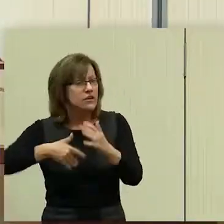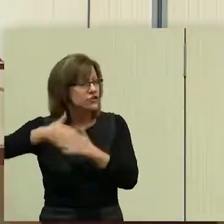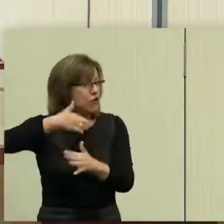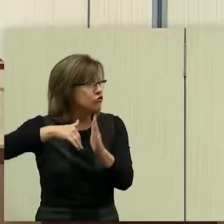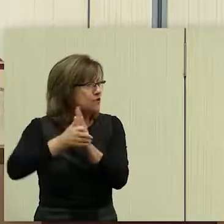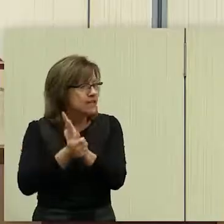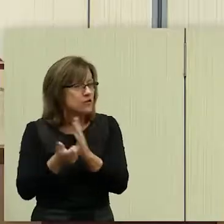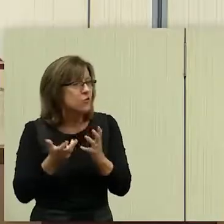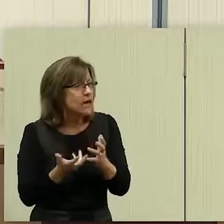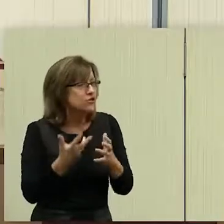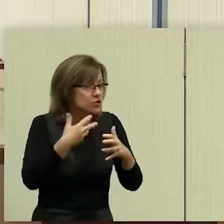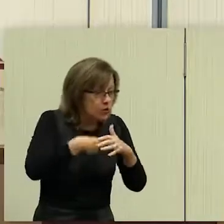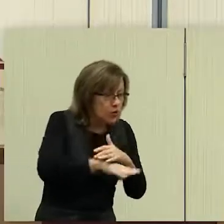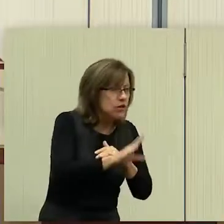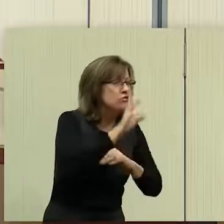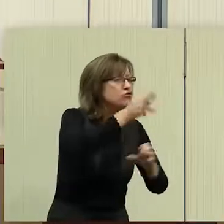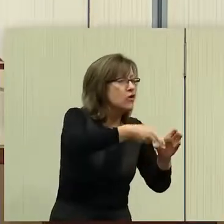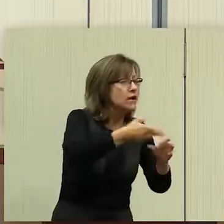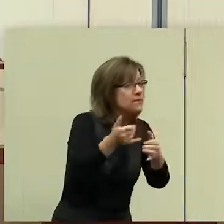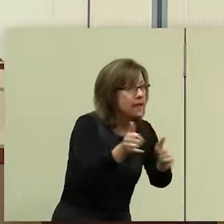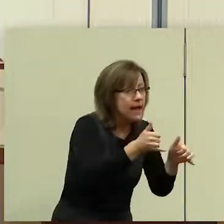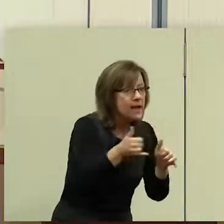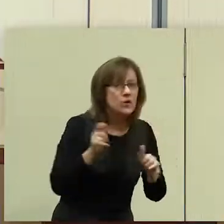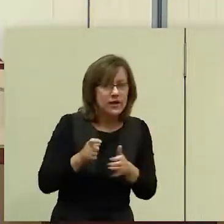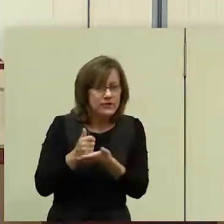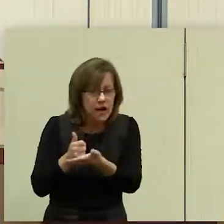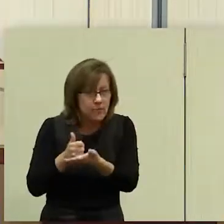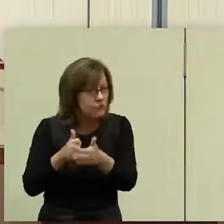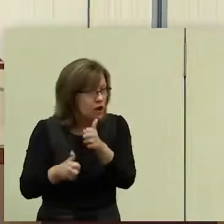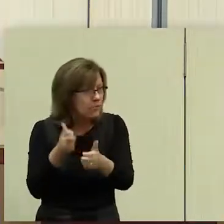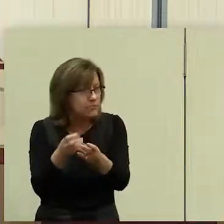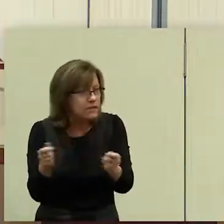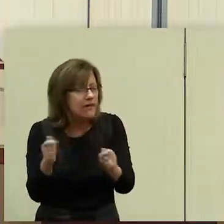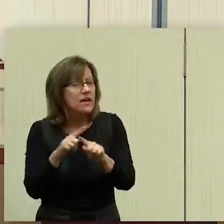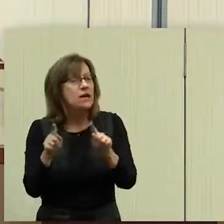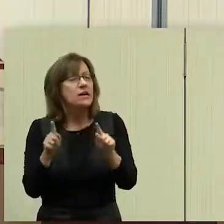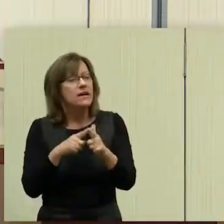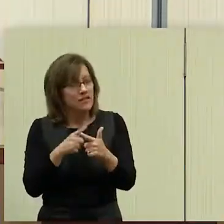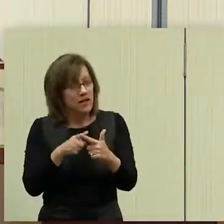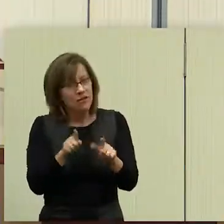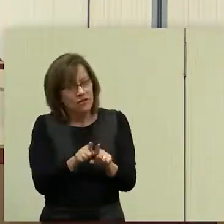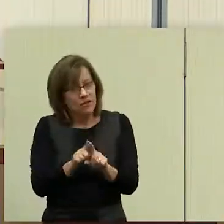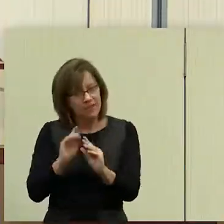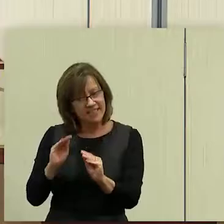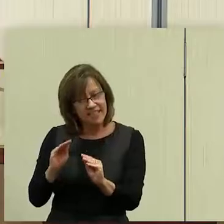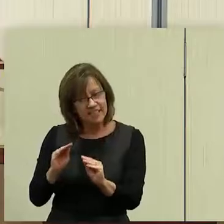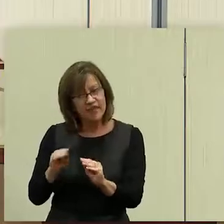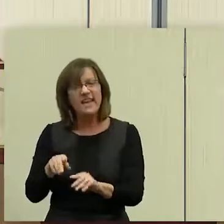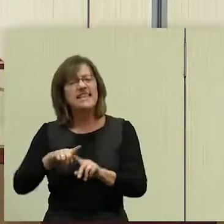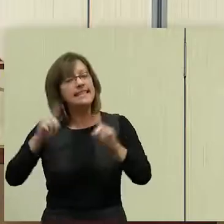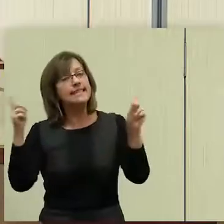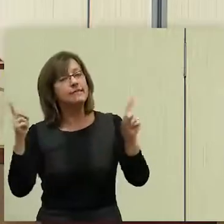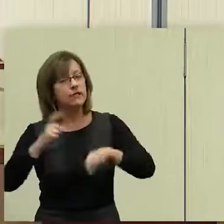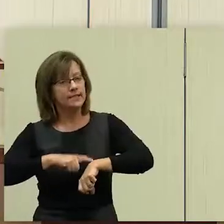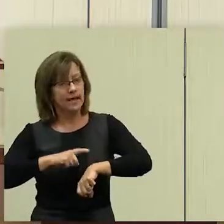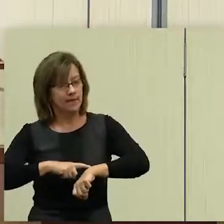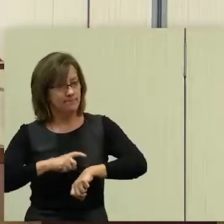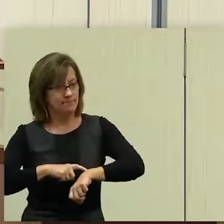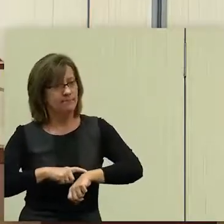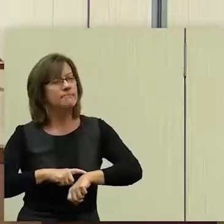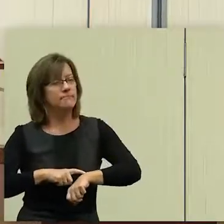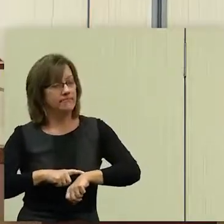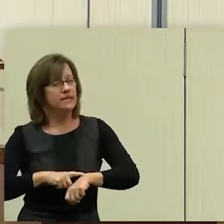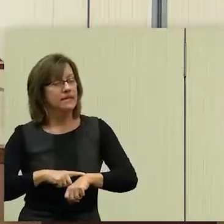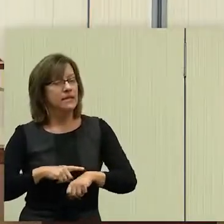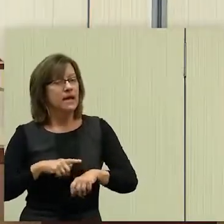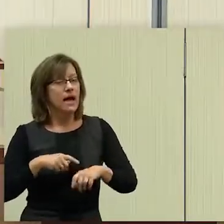wants to enter into a play situation, we have to help problem solve. But then we have to figure out how can we teach the skills at other times. So I've given you some slides